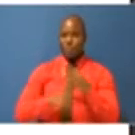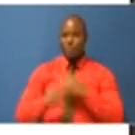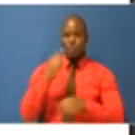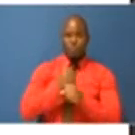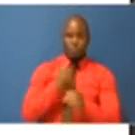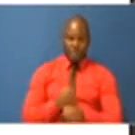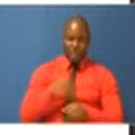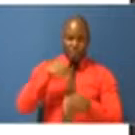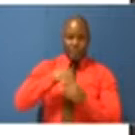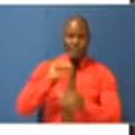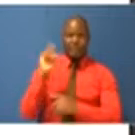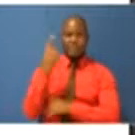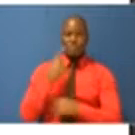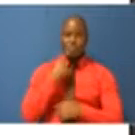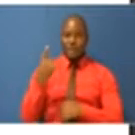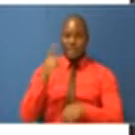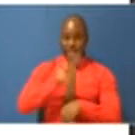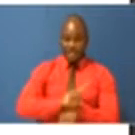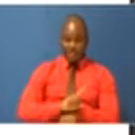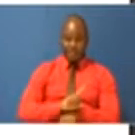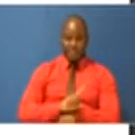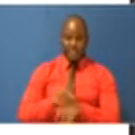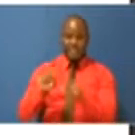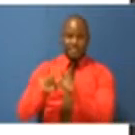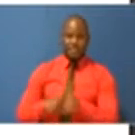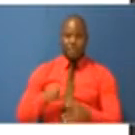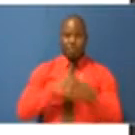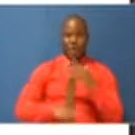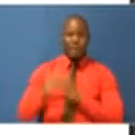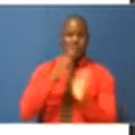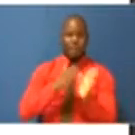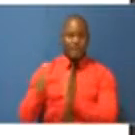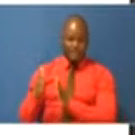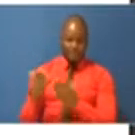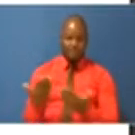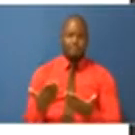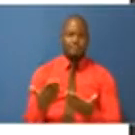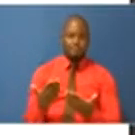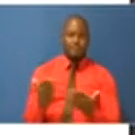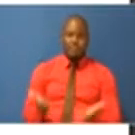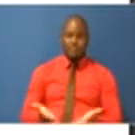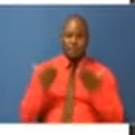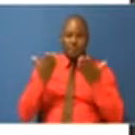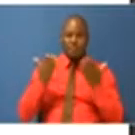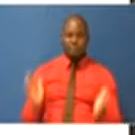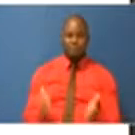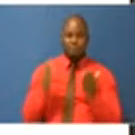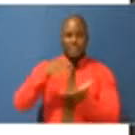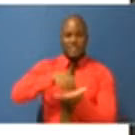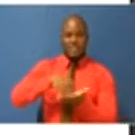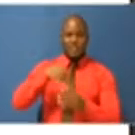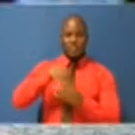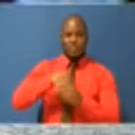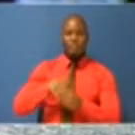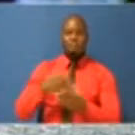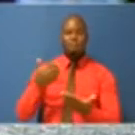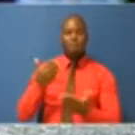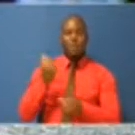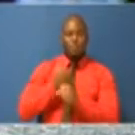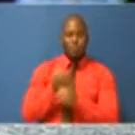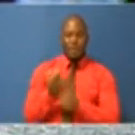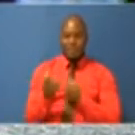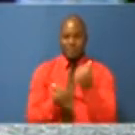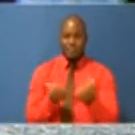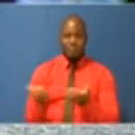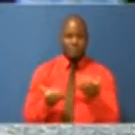you do within your first 100 days and also what is your plan to improve the welfare and status of those who are running small and